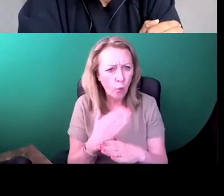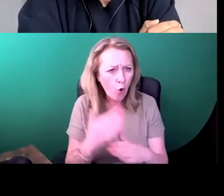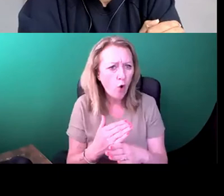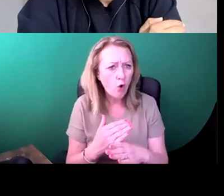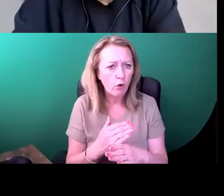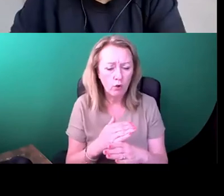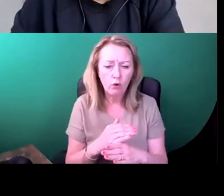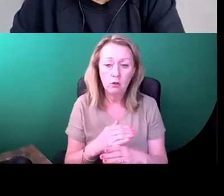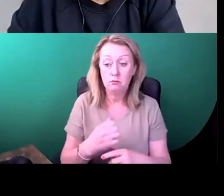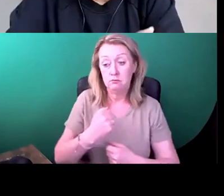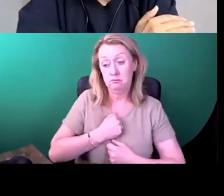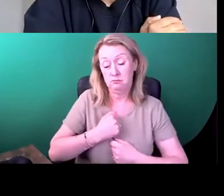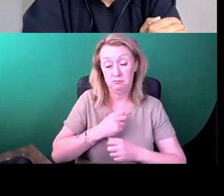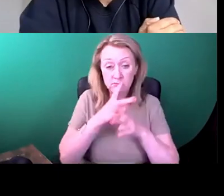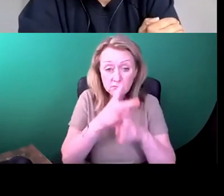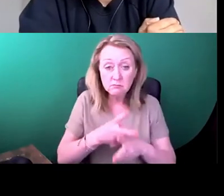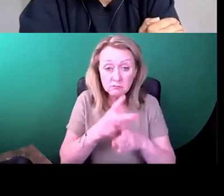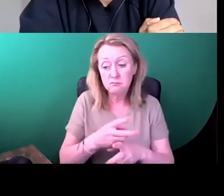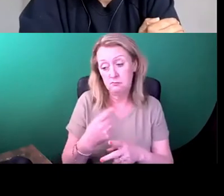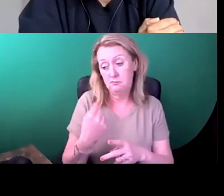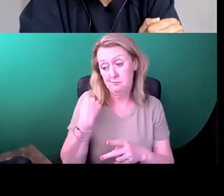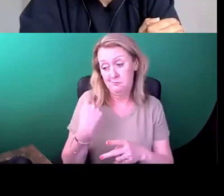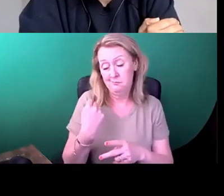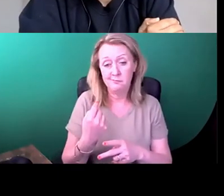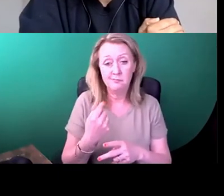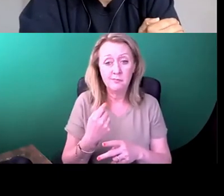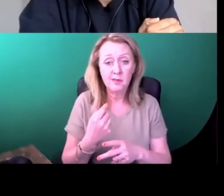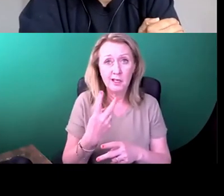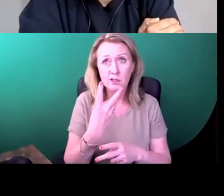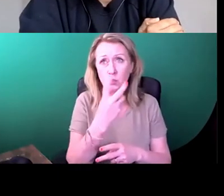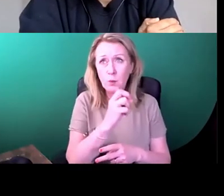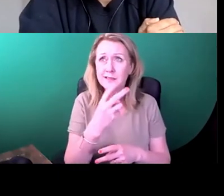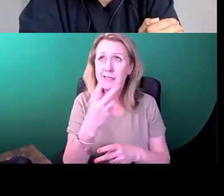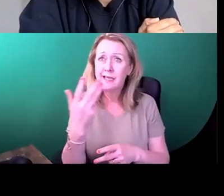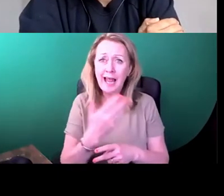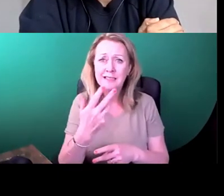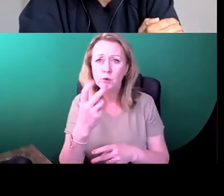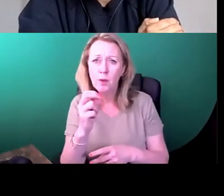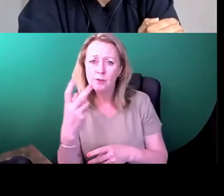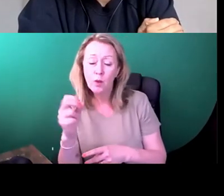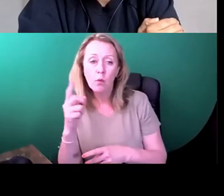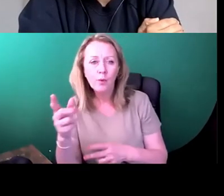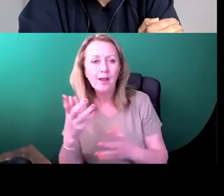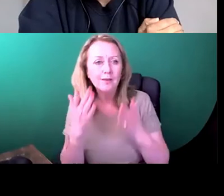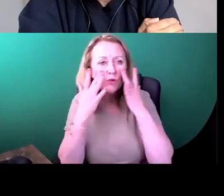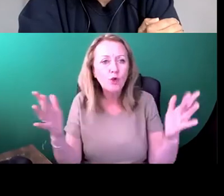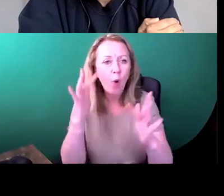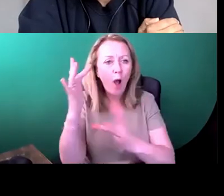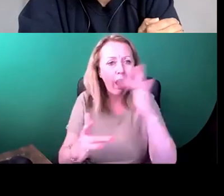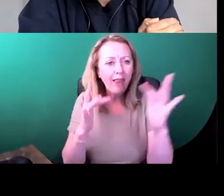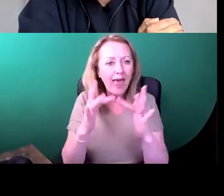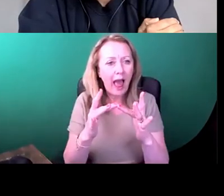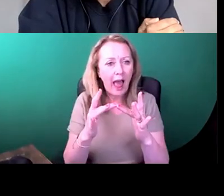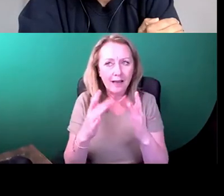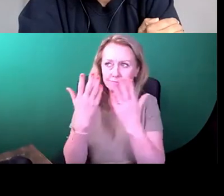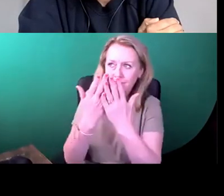my curatorial collective DAM projects in 2019 or 2020, when we presented the online exhibition Present State Examination,